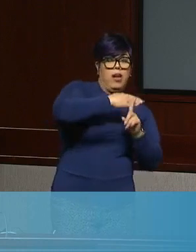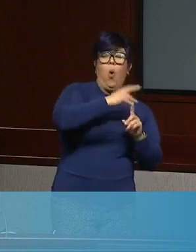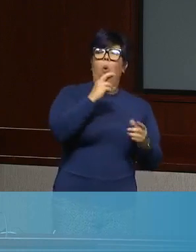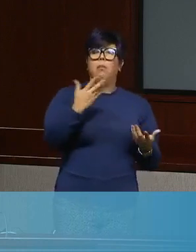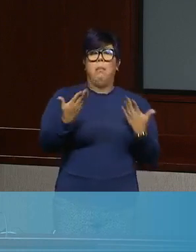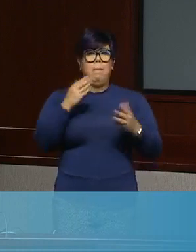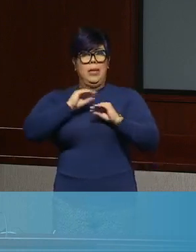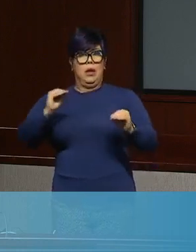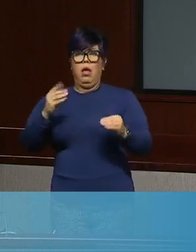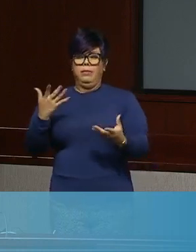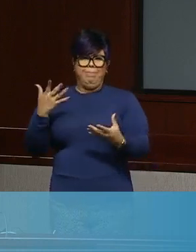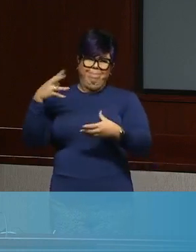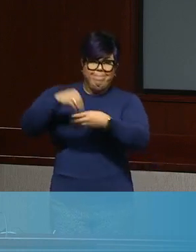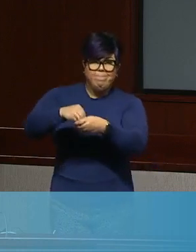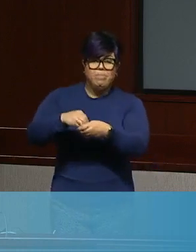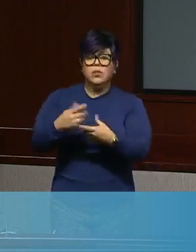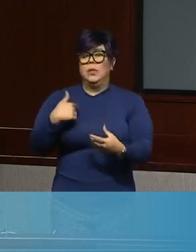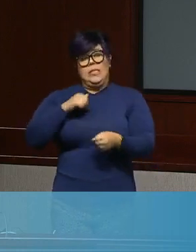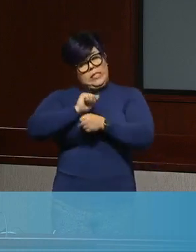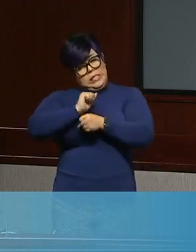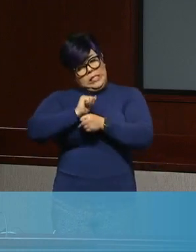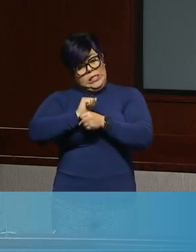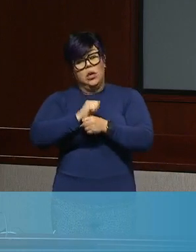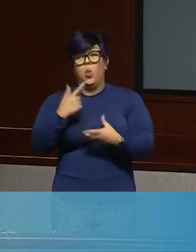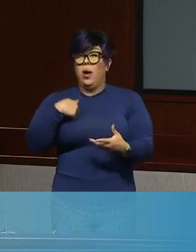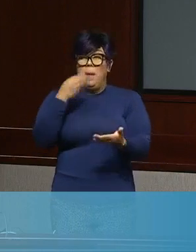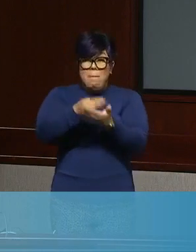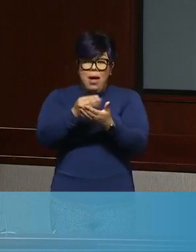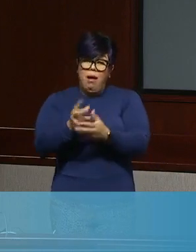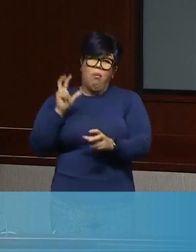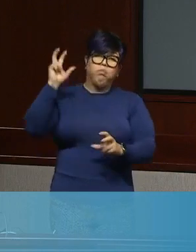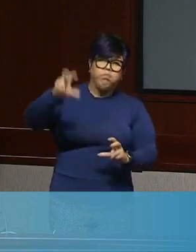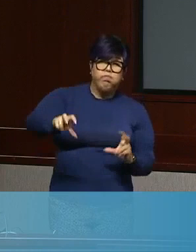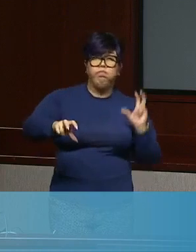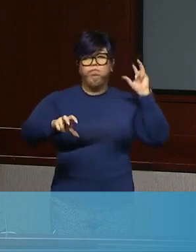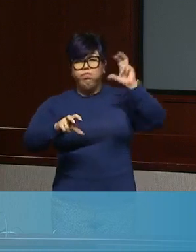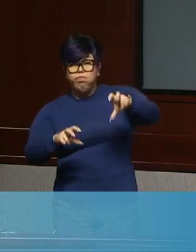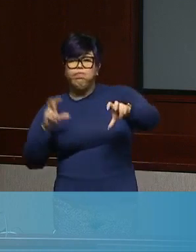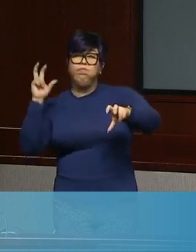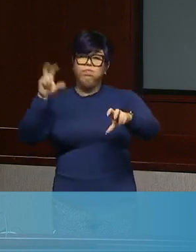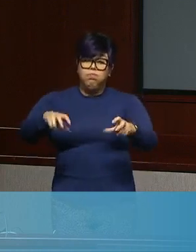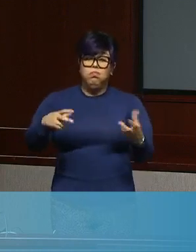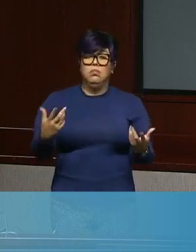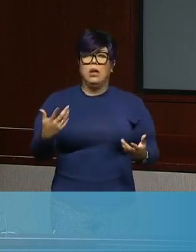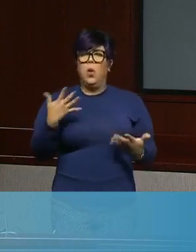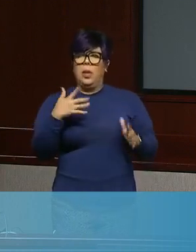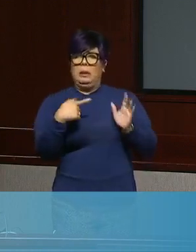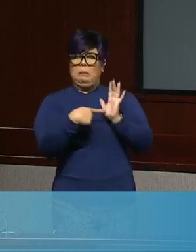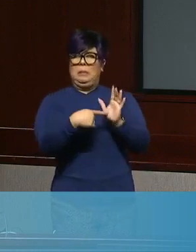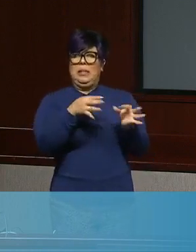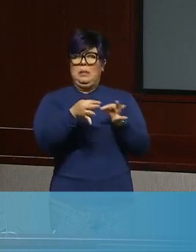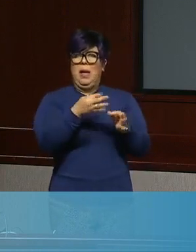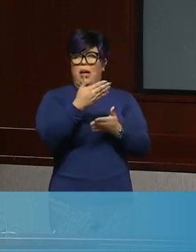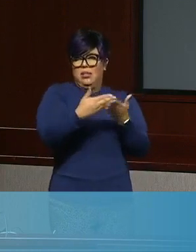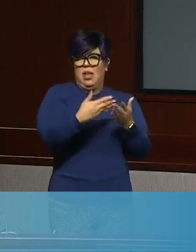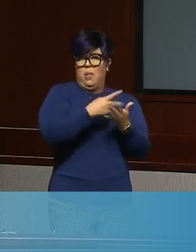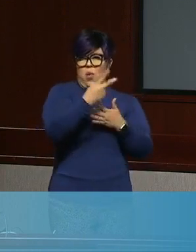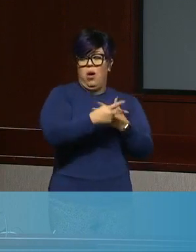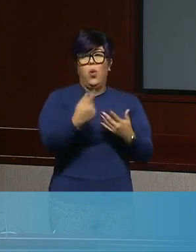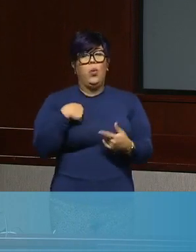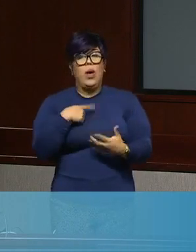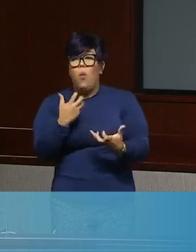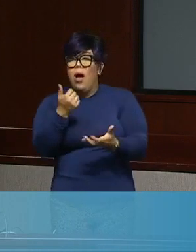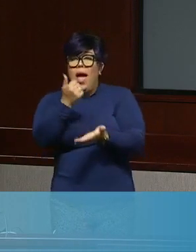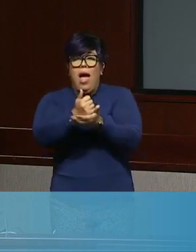dollars into the local economy. We've implemented many programs. I've outlined a couple here today, assisting the